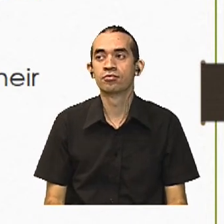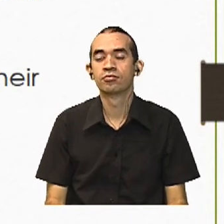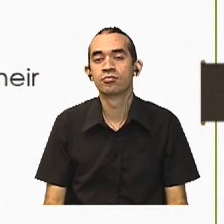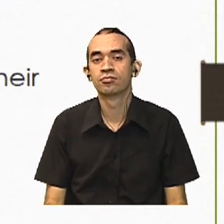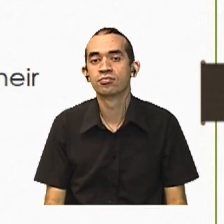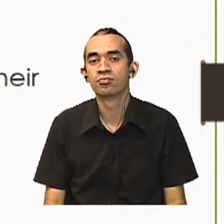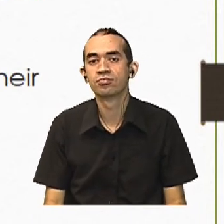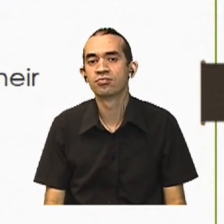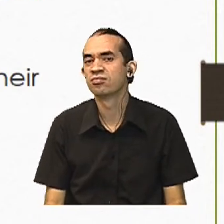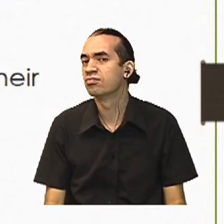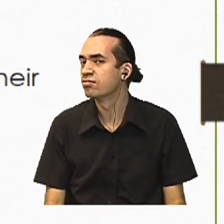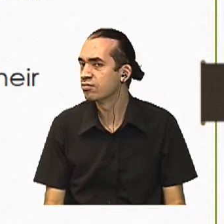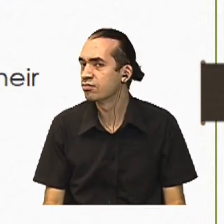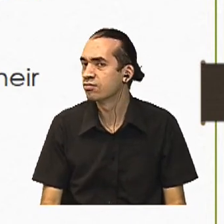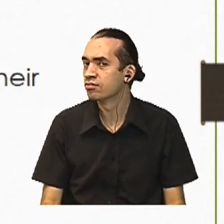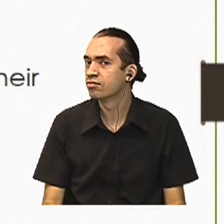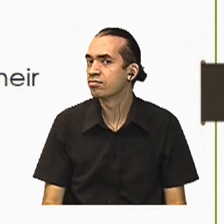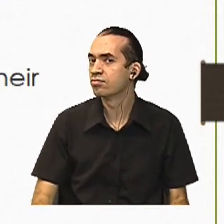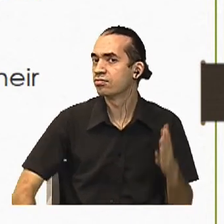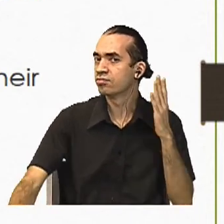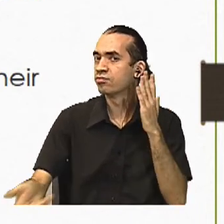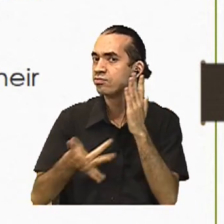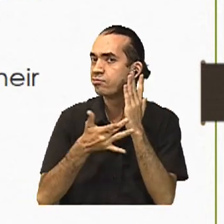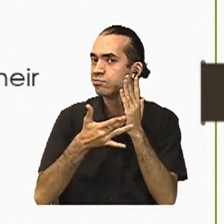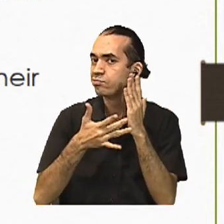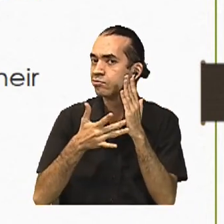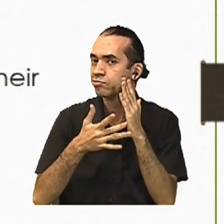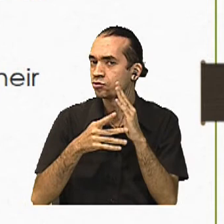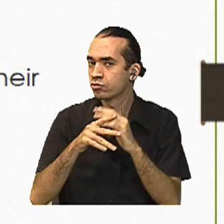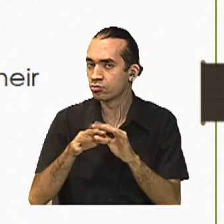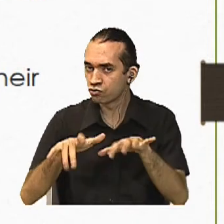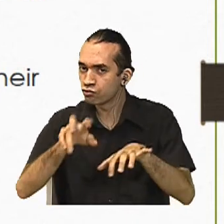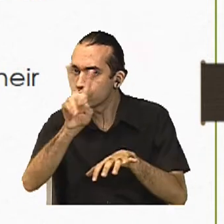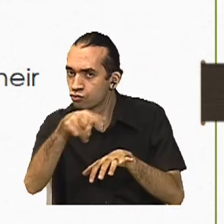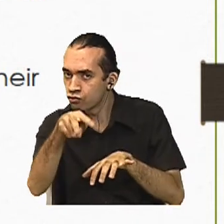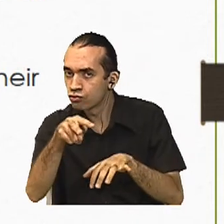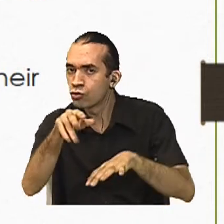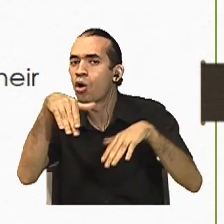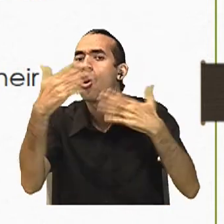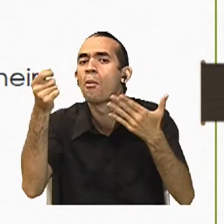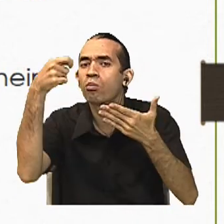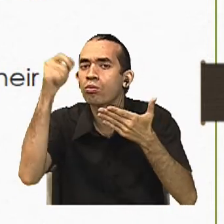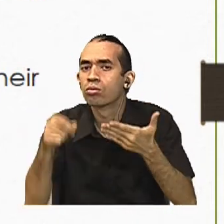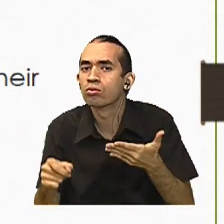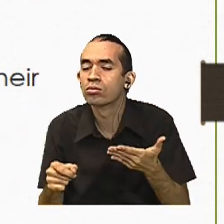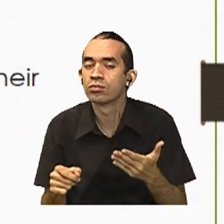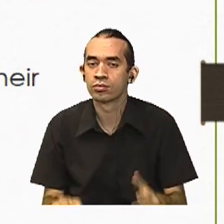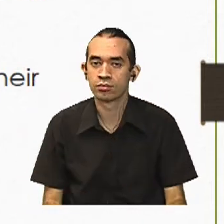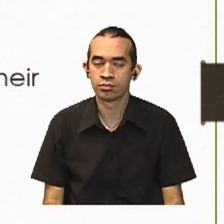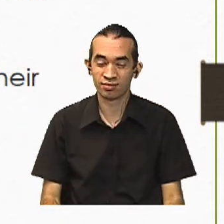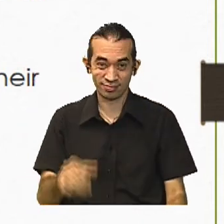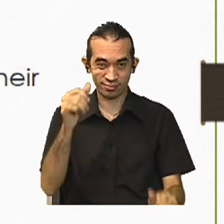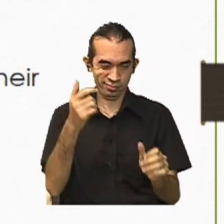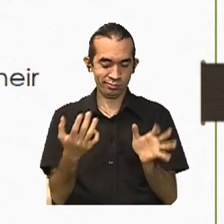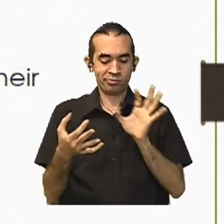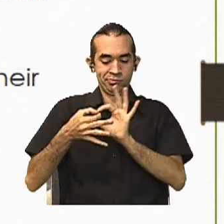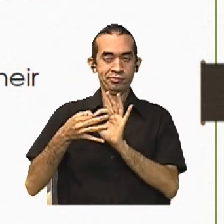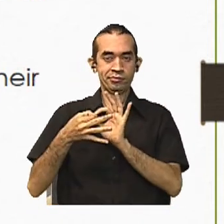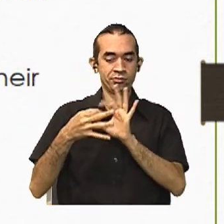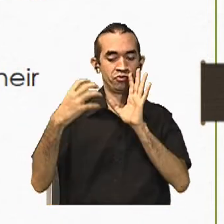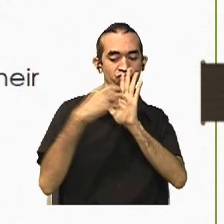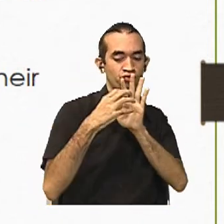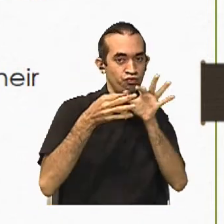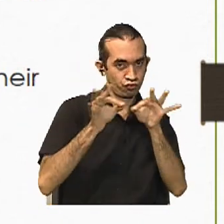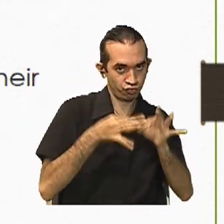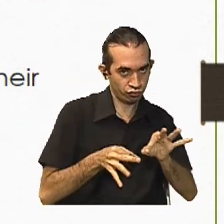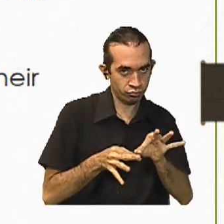Okay, how was the technology of the lip reading computer tested? Okay, according what you read, tell me,